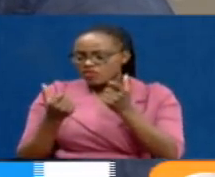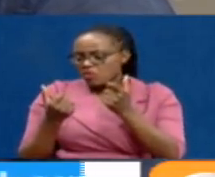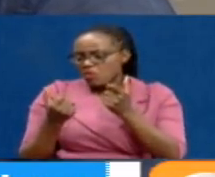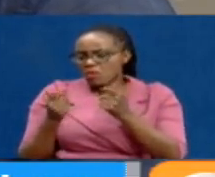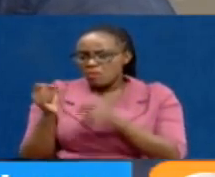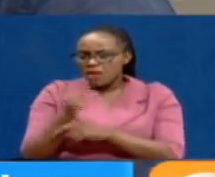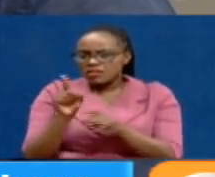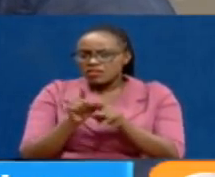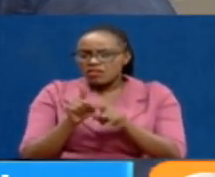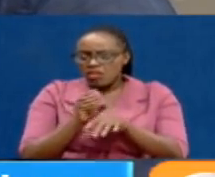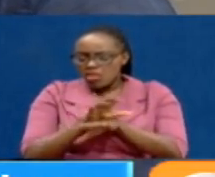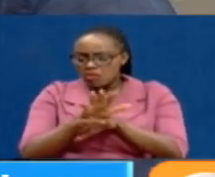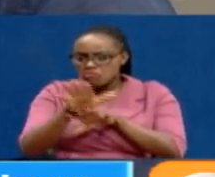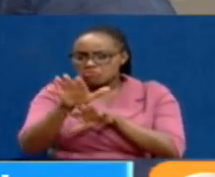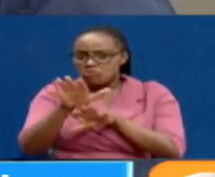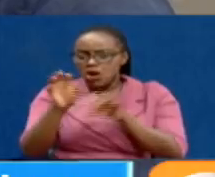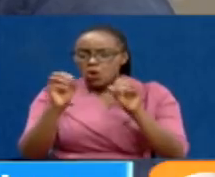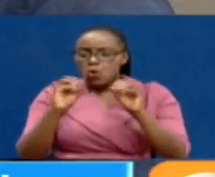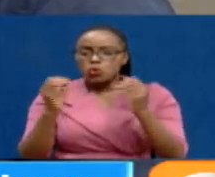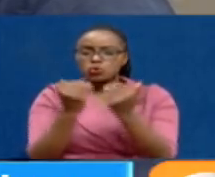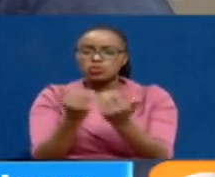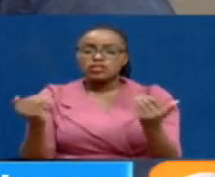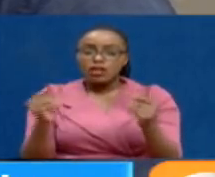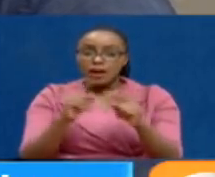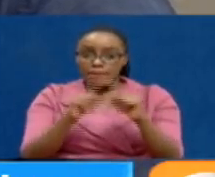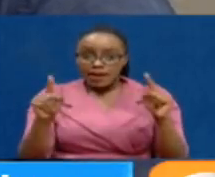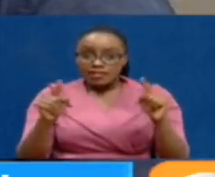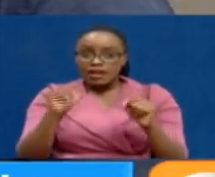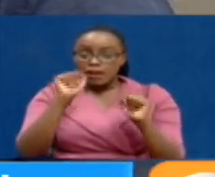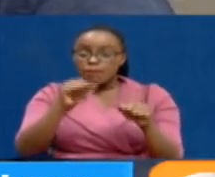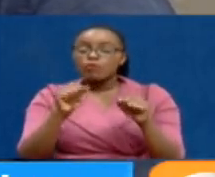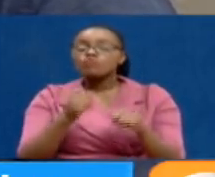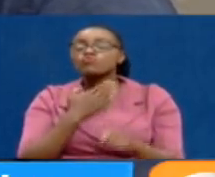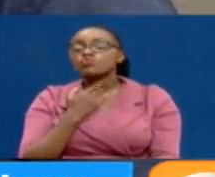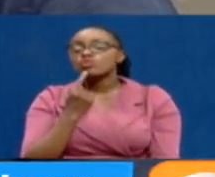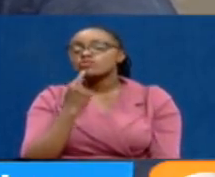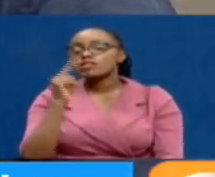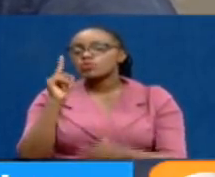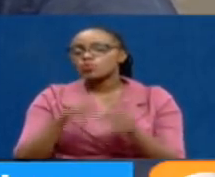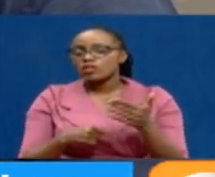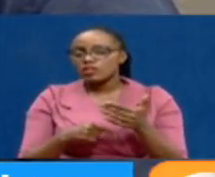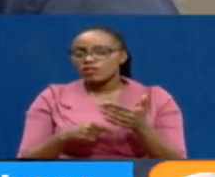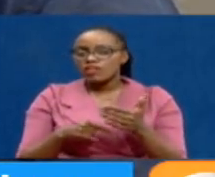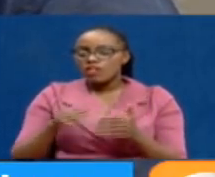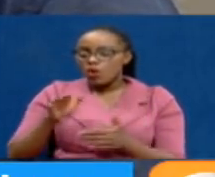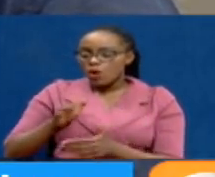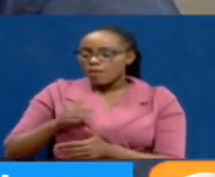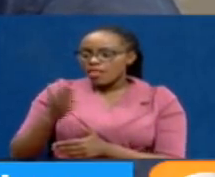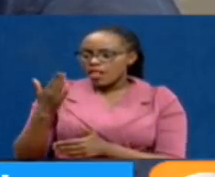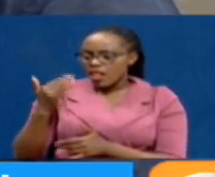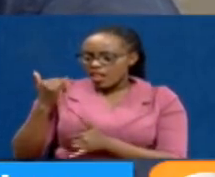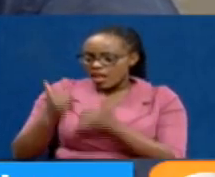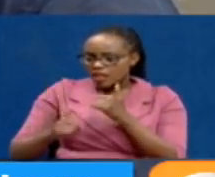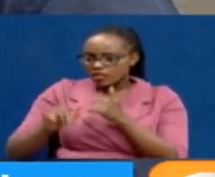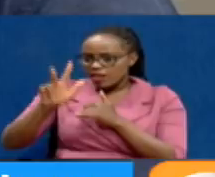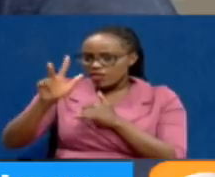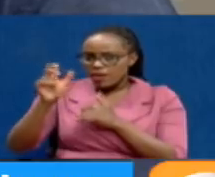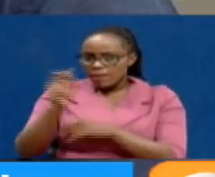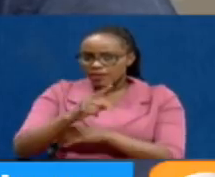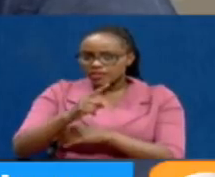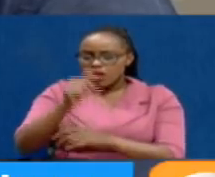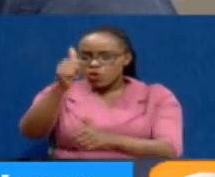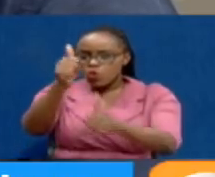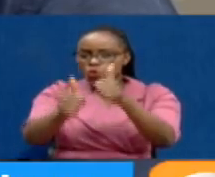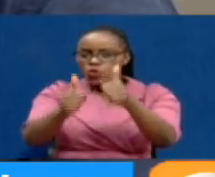not transmitting to their children. But what I would like to say is, these are women in the last 3 months of pregnancy, which is